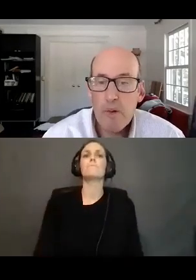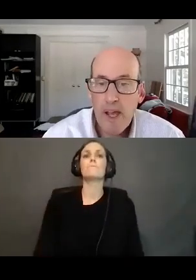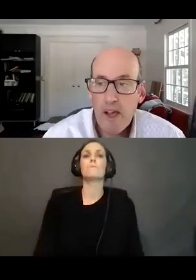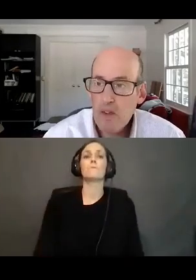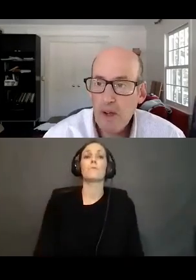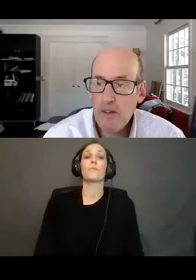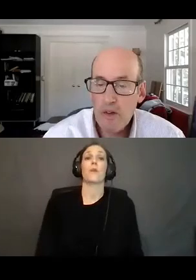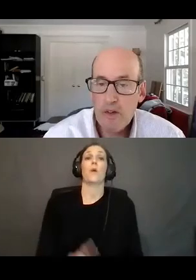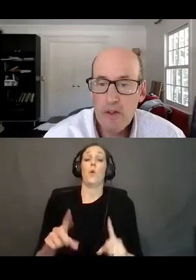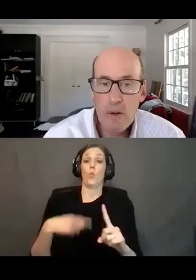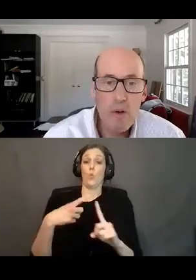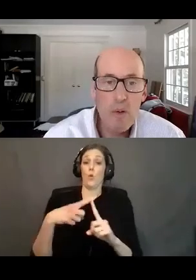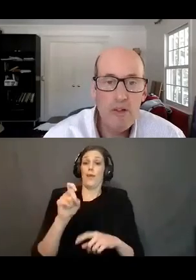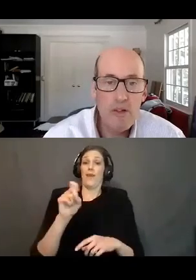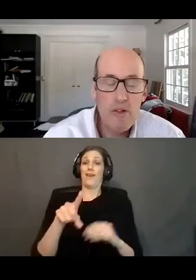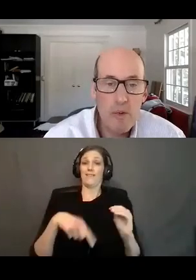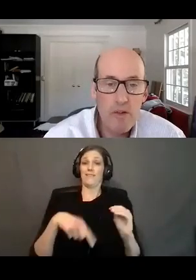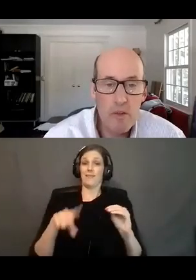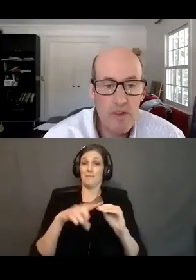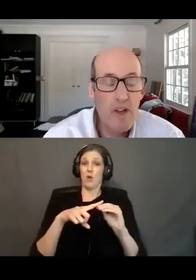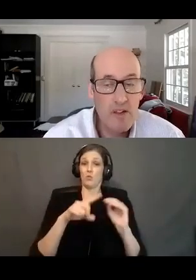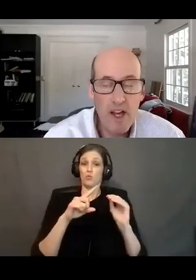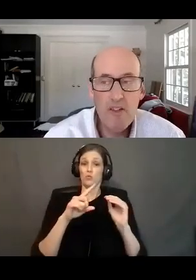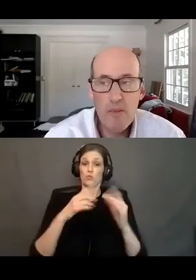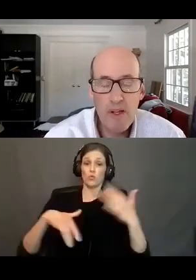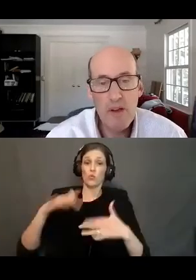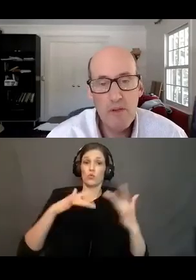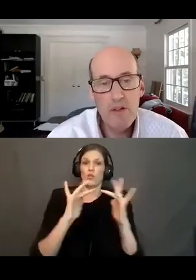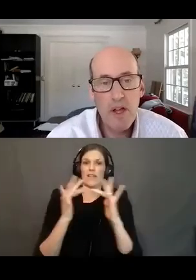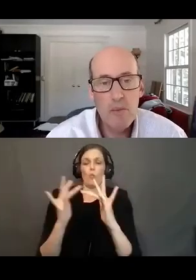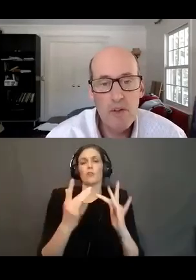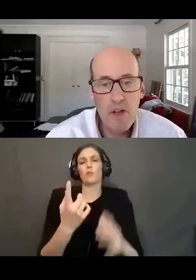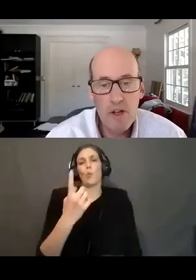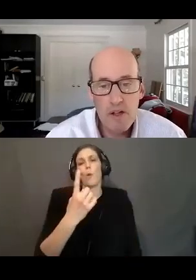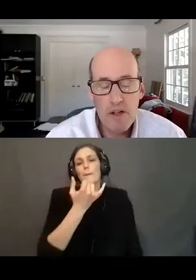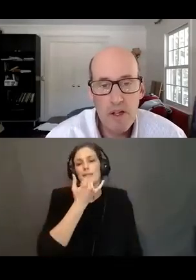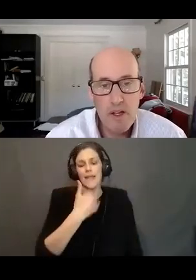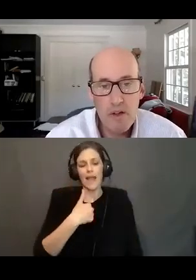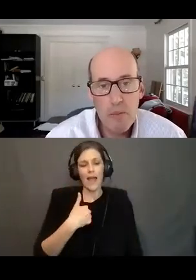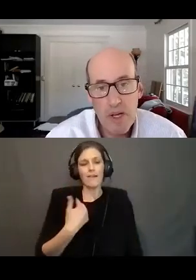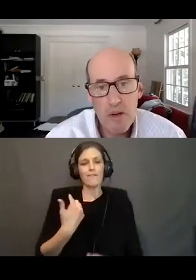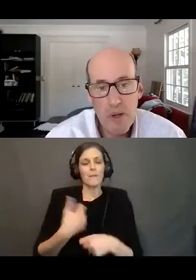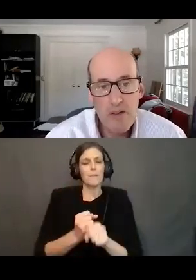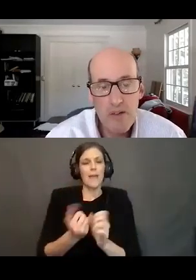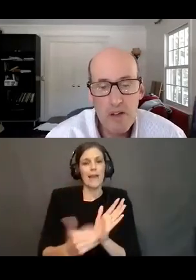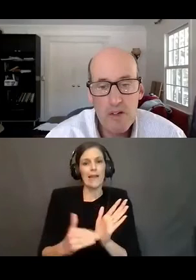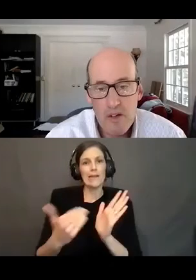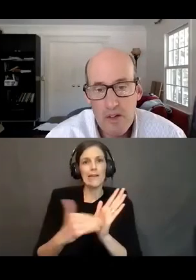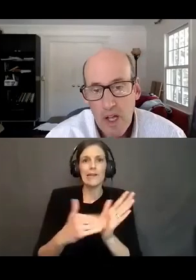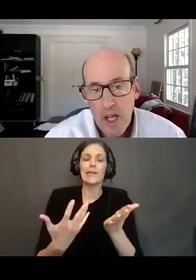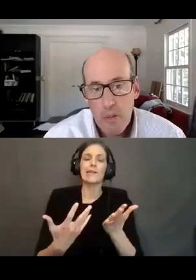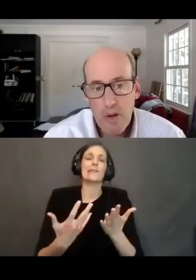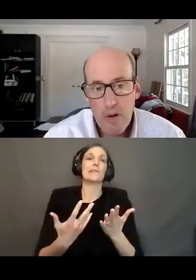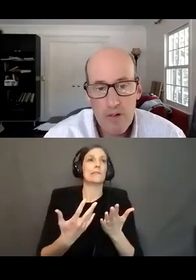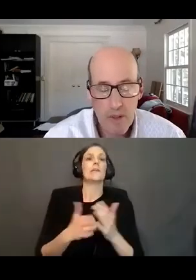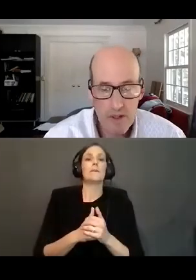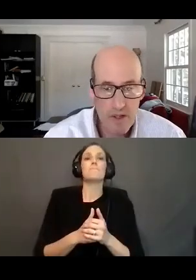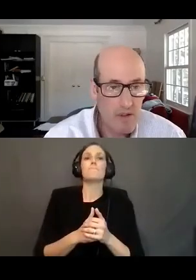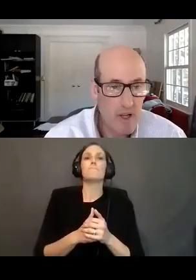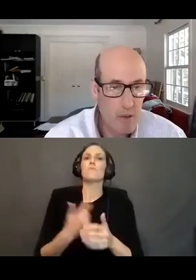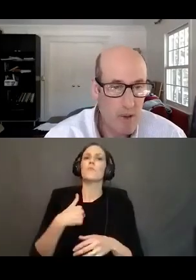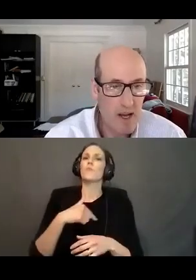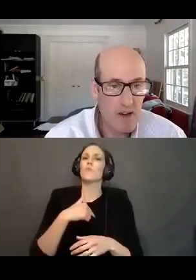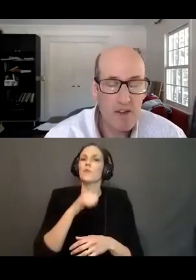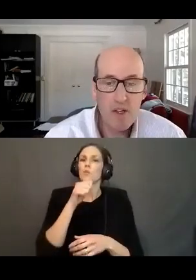Whenever we ask about social network questions, one of the mistakes I've made several times and has been made on many studies is we don't spend